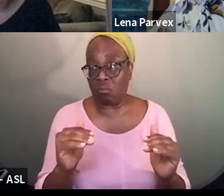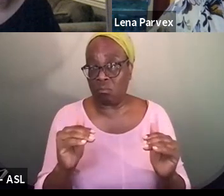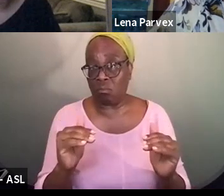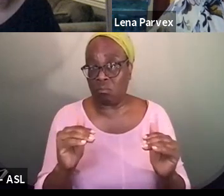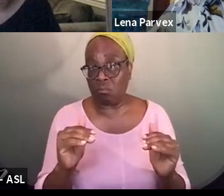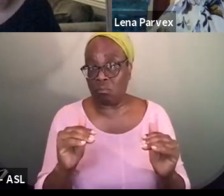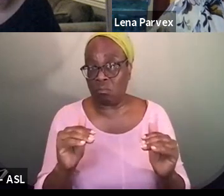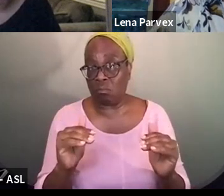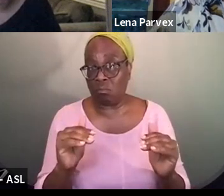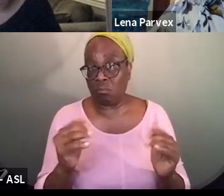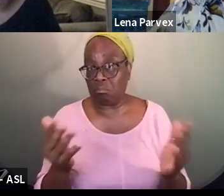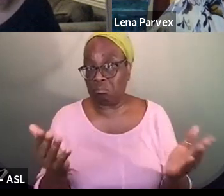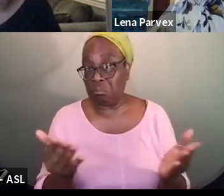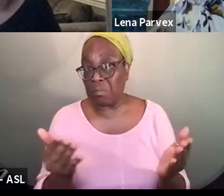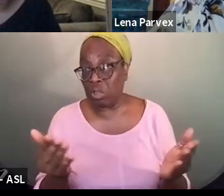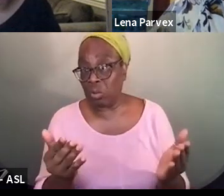Domingos da Rosa.